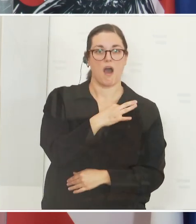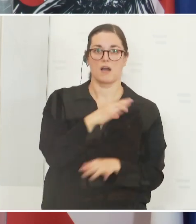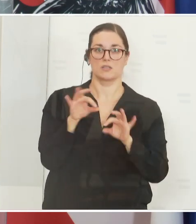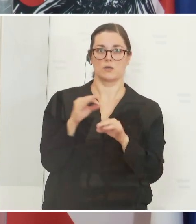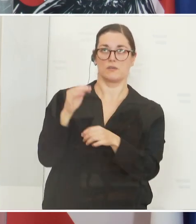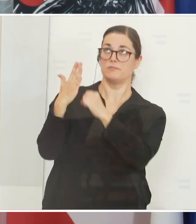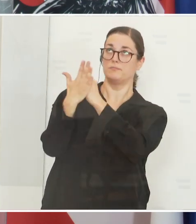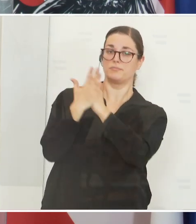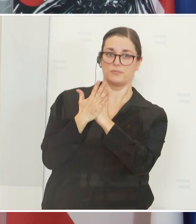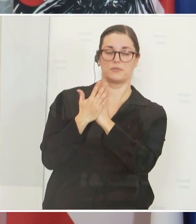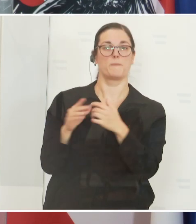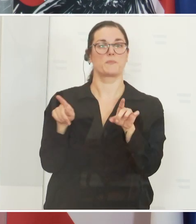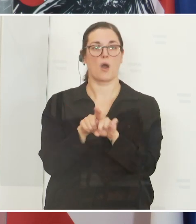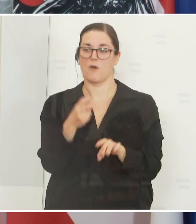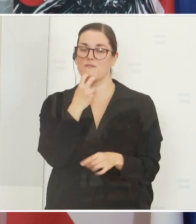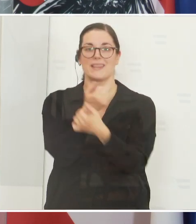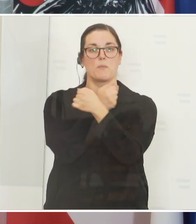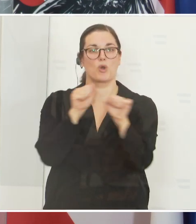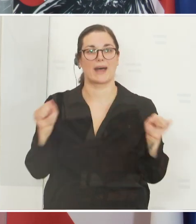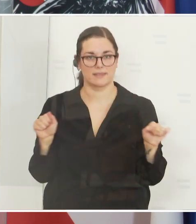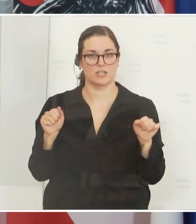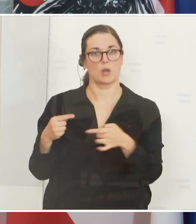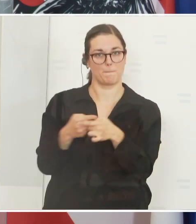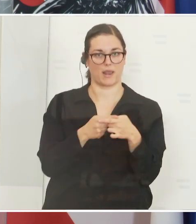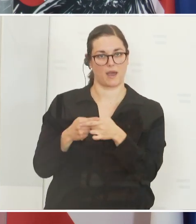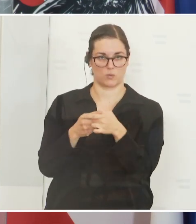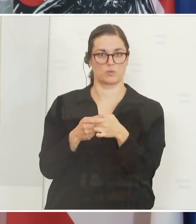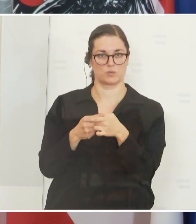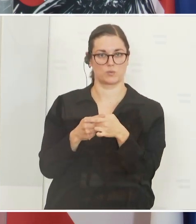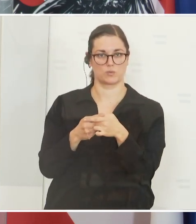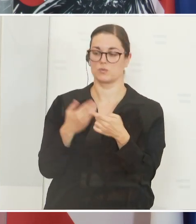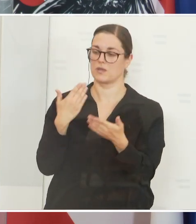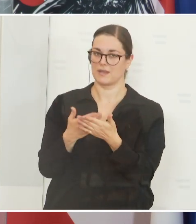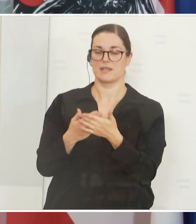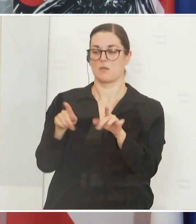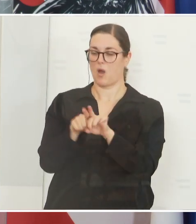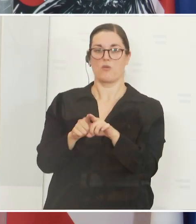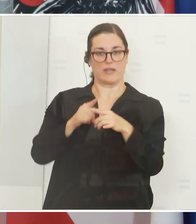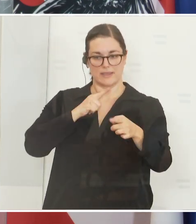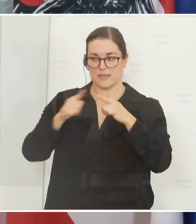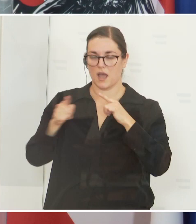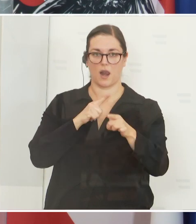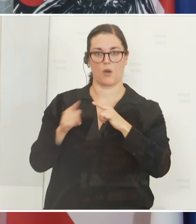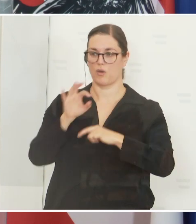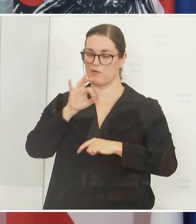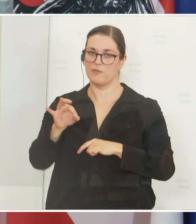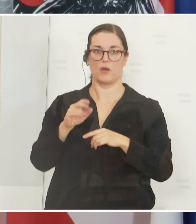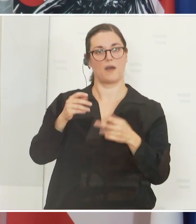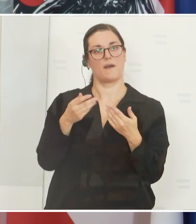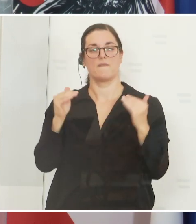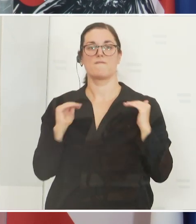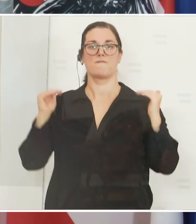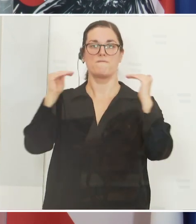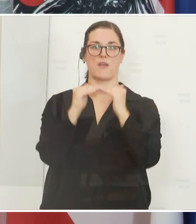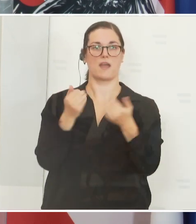We want a democratic Belarus. That is why we support a domestic dialogue leading to free and fair elections.